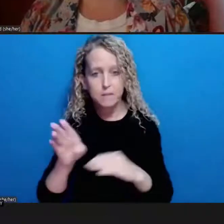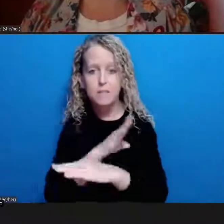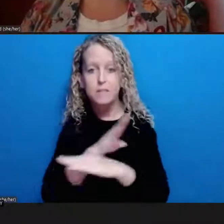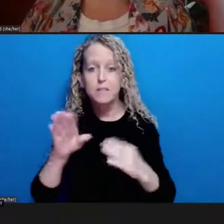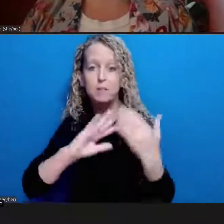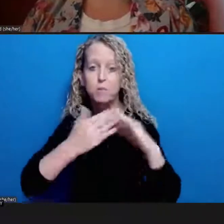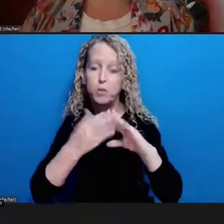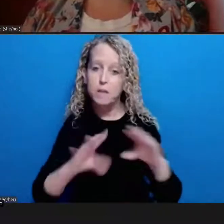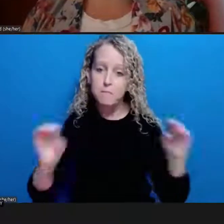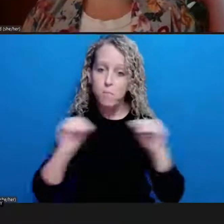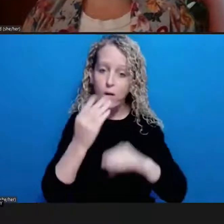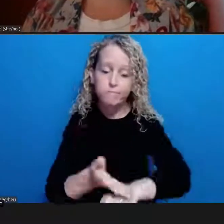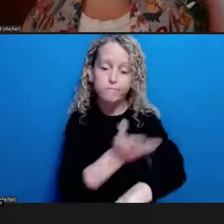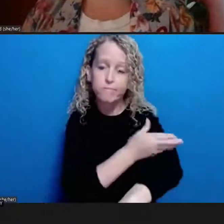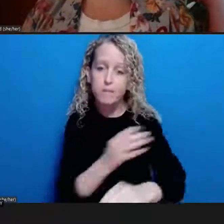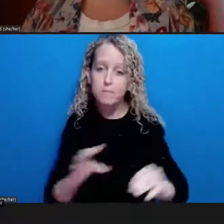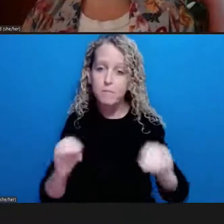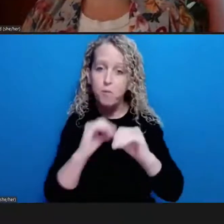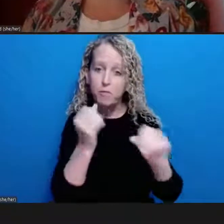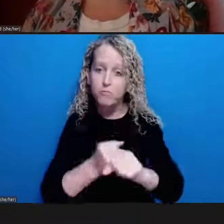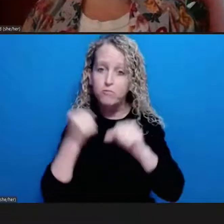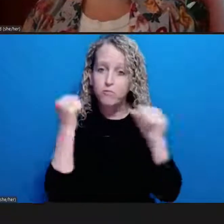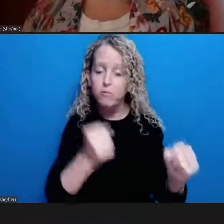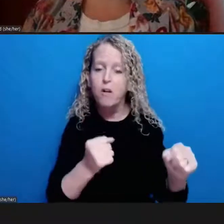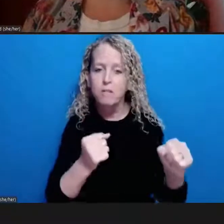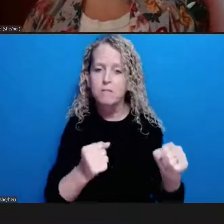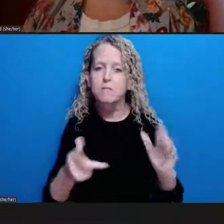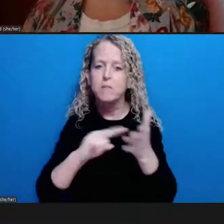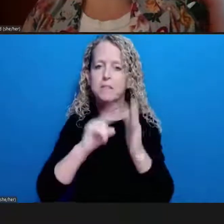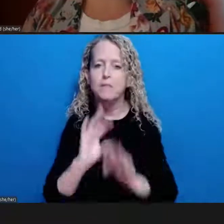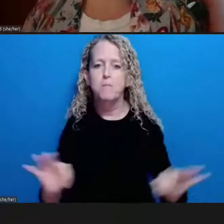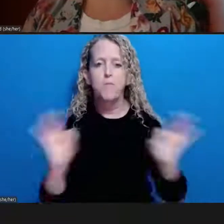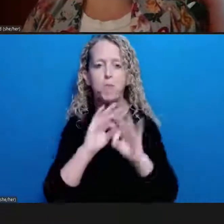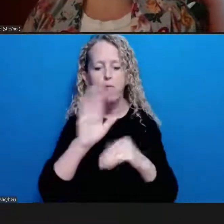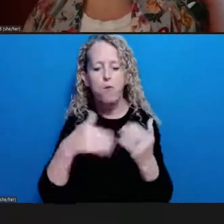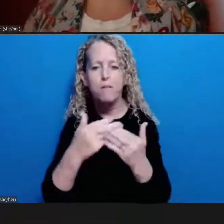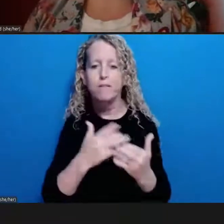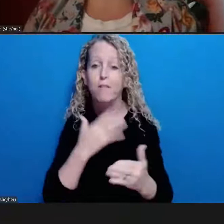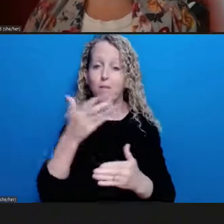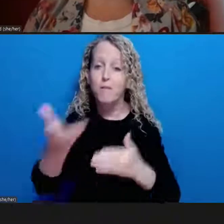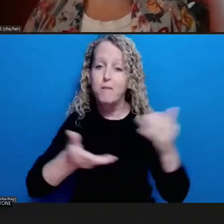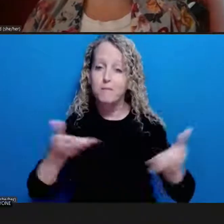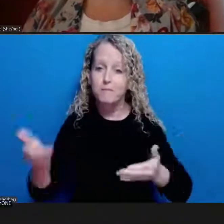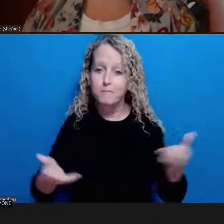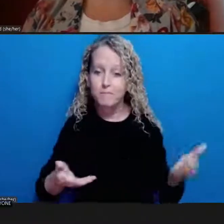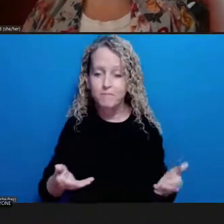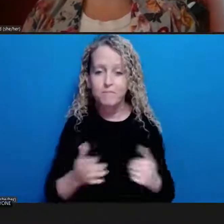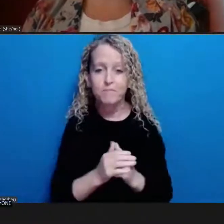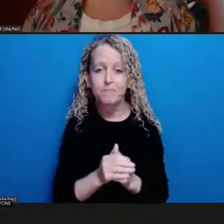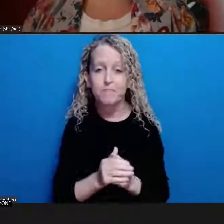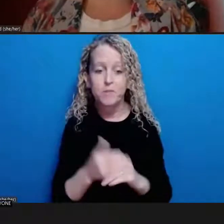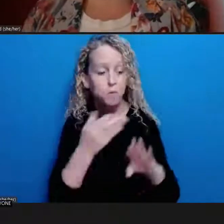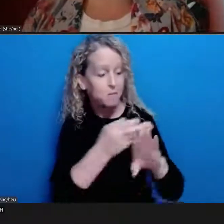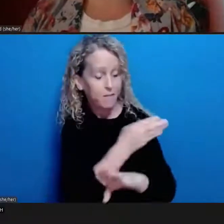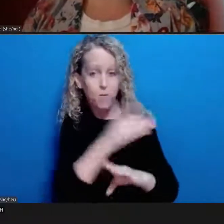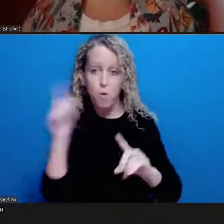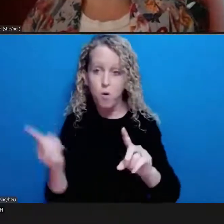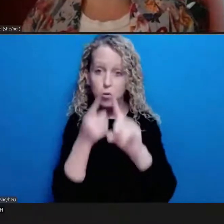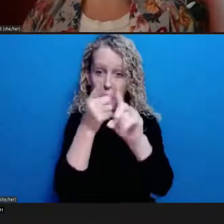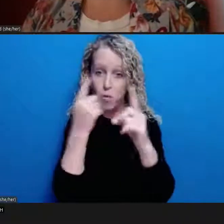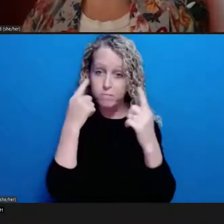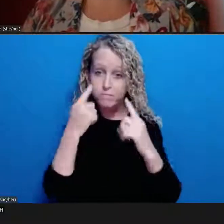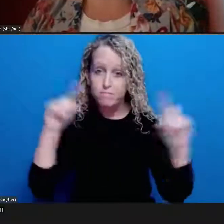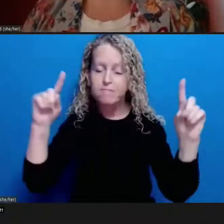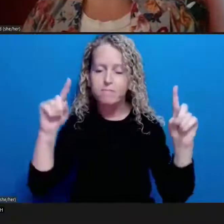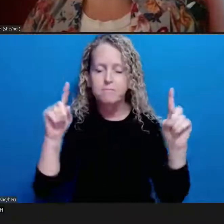need spaces that are welcoming to everyone. Before, however, we can accomplish this necessary goal, we must